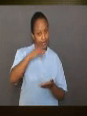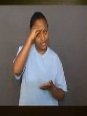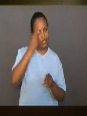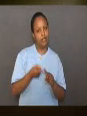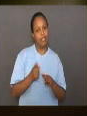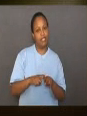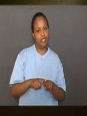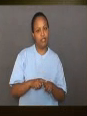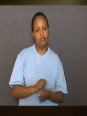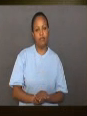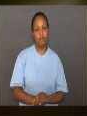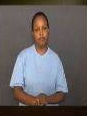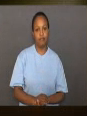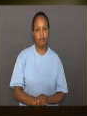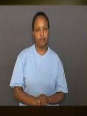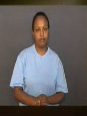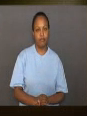Let's get back to our lesson.